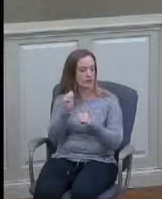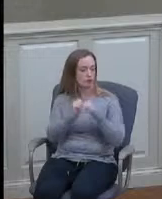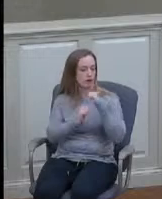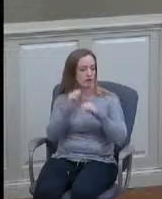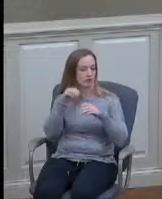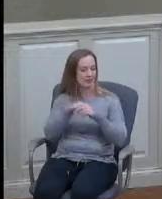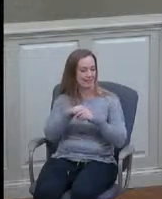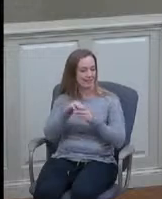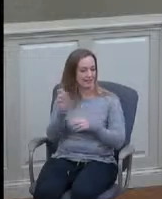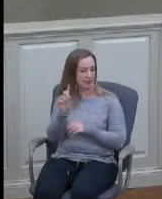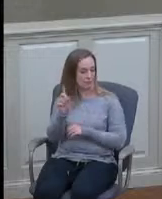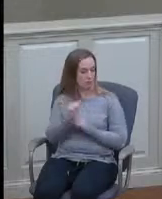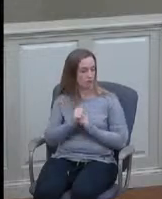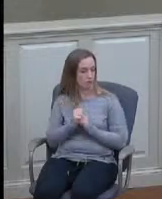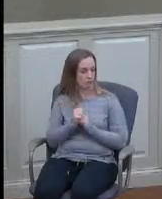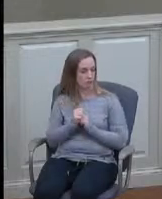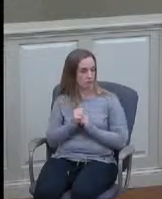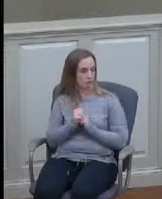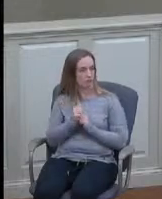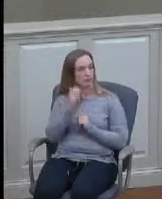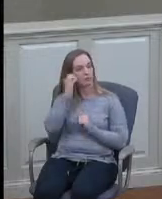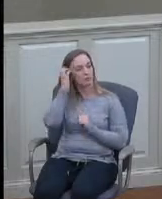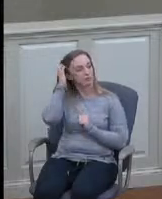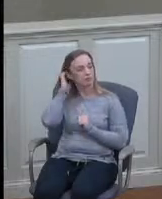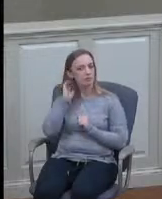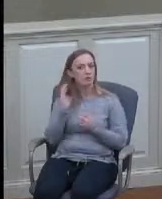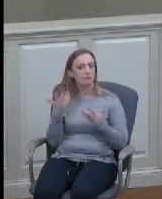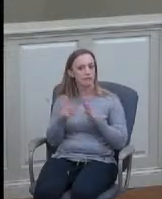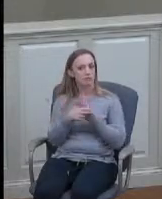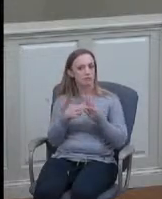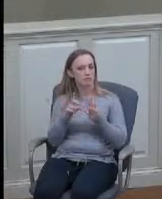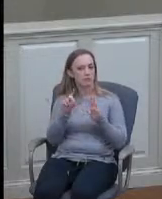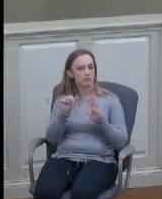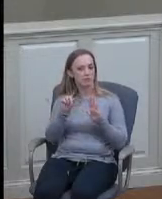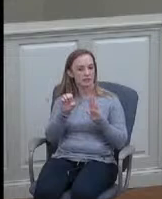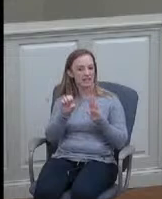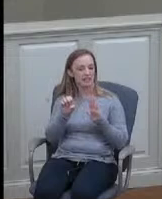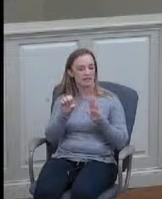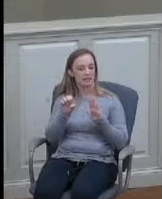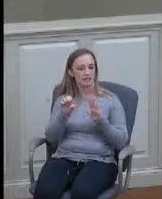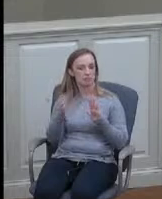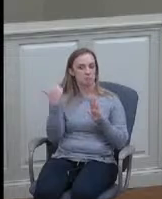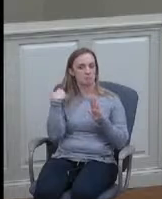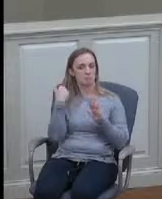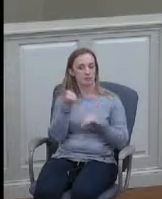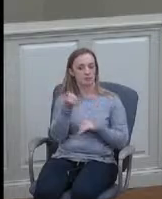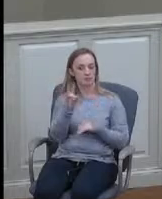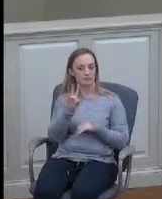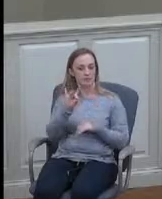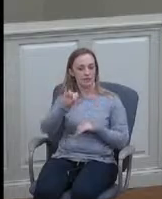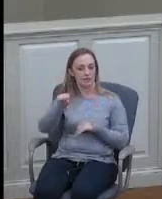community of Danville, and they have been dated, and they go back to the 1780s.